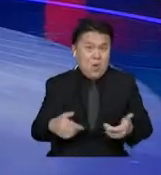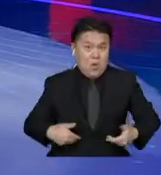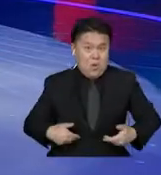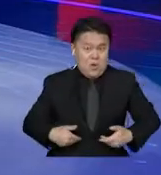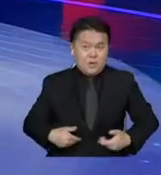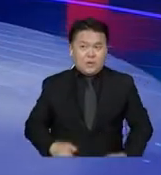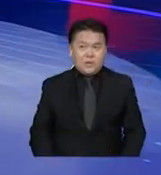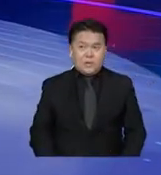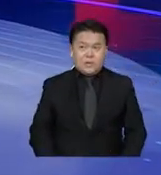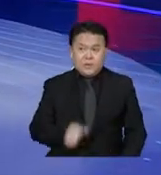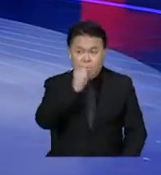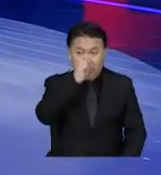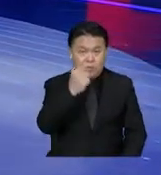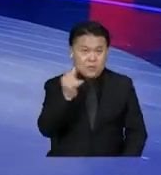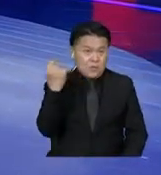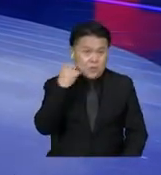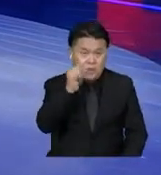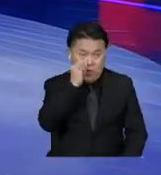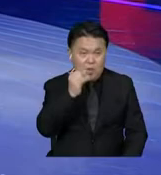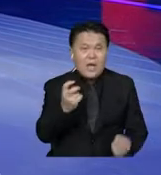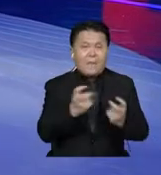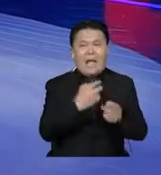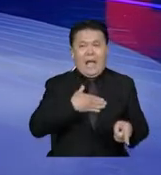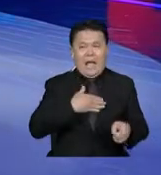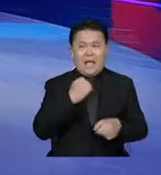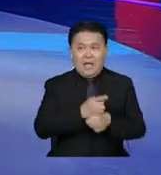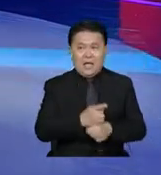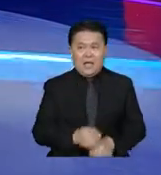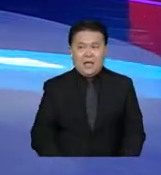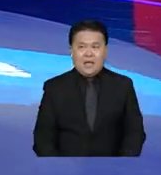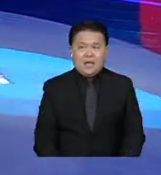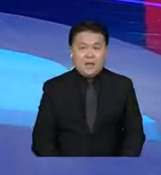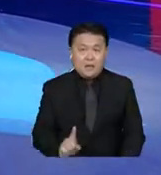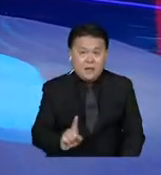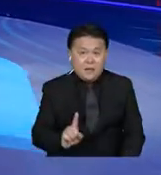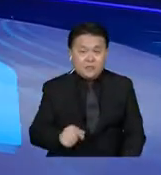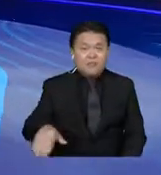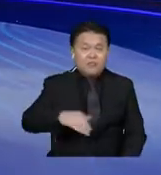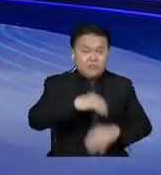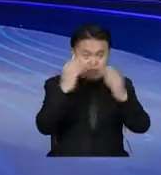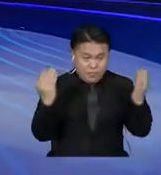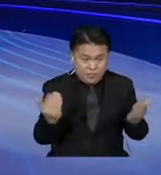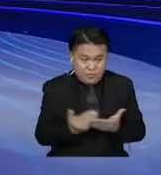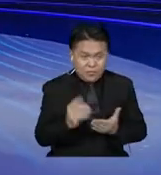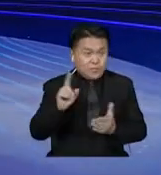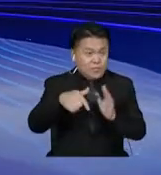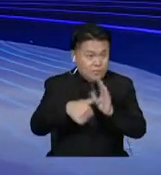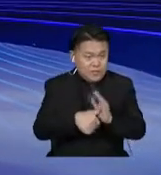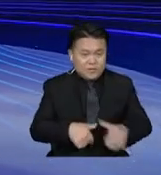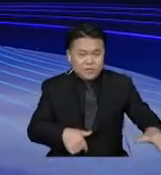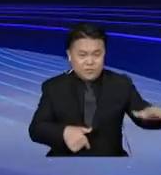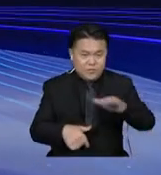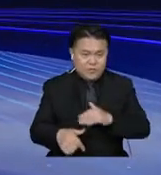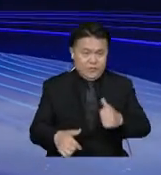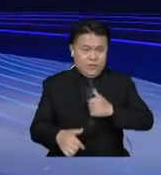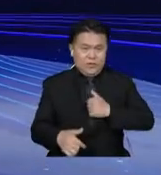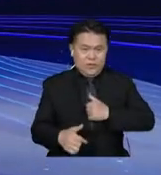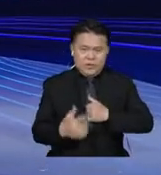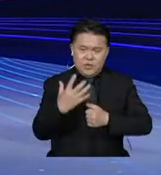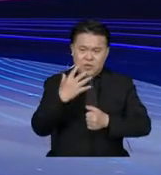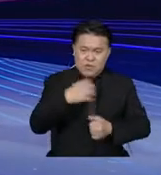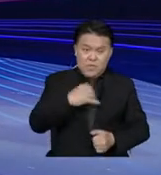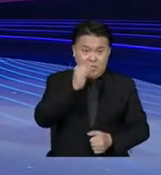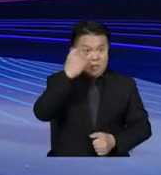how. We have all felt our identities are threatened at some point. You can likely think of examples